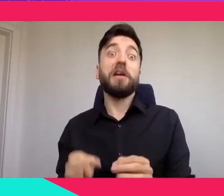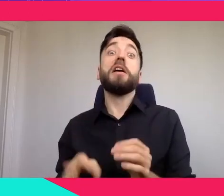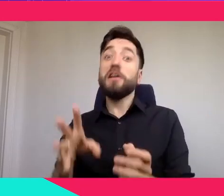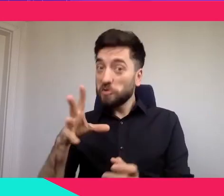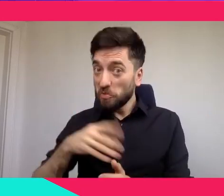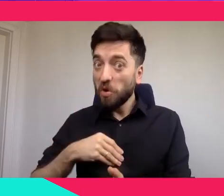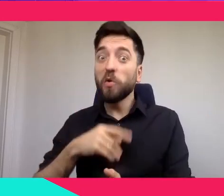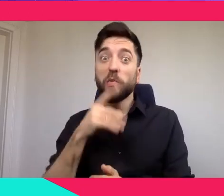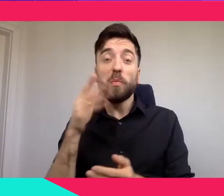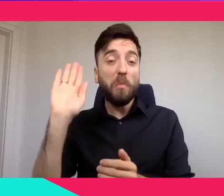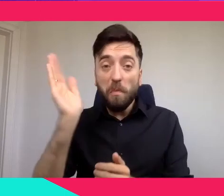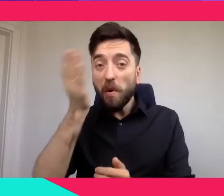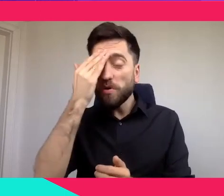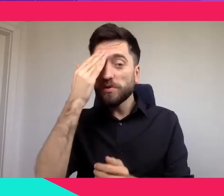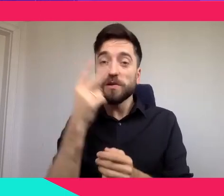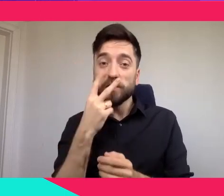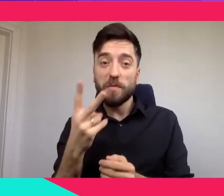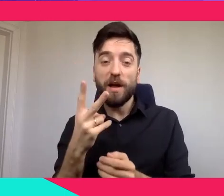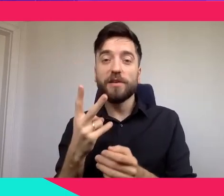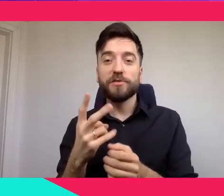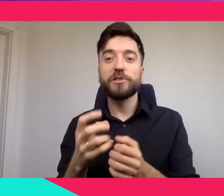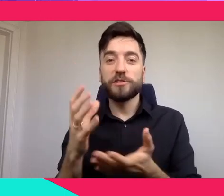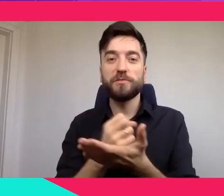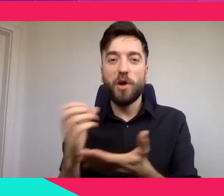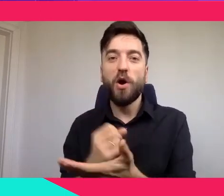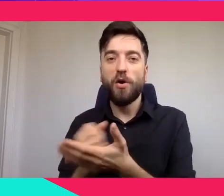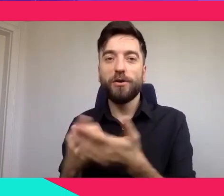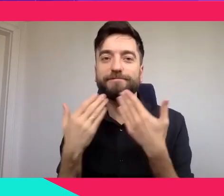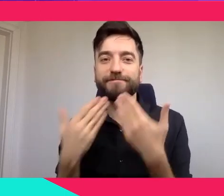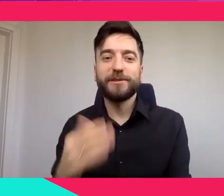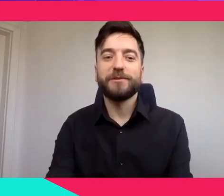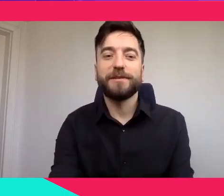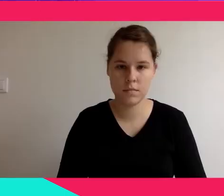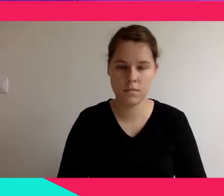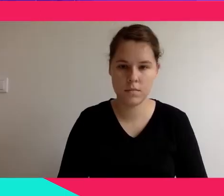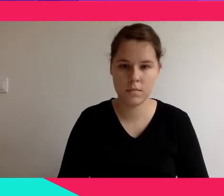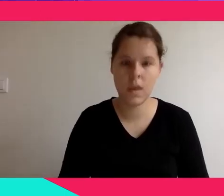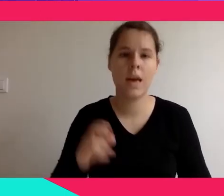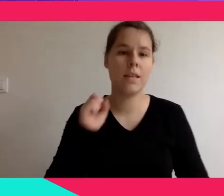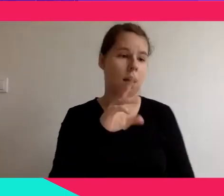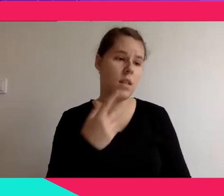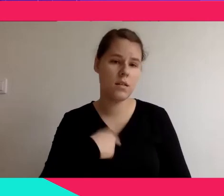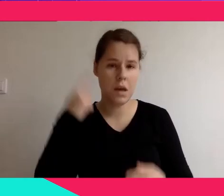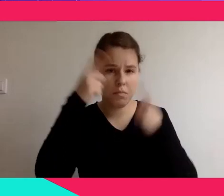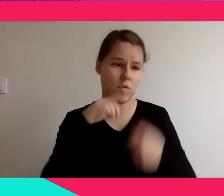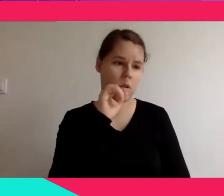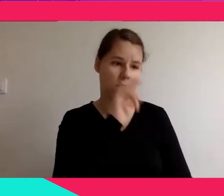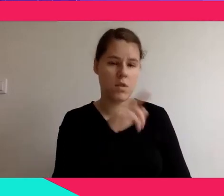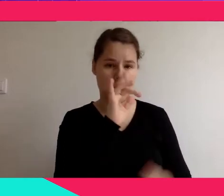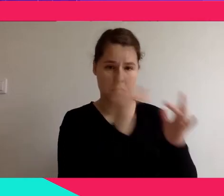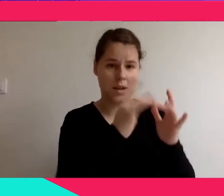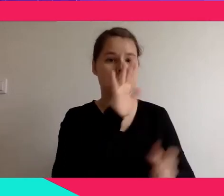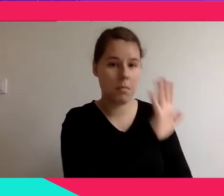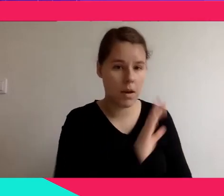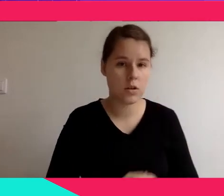Yeah, thanks. I think you're so right. And I also think that there's another important aspect to that. So